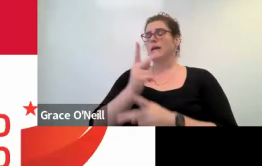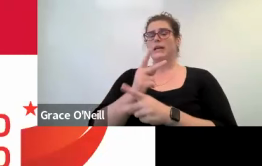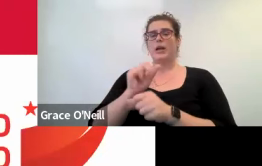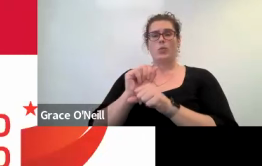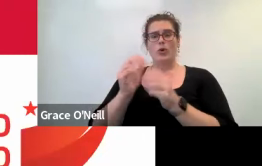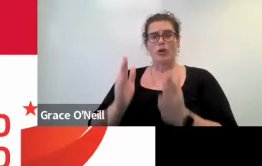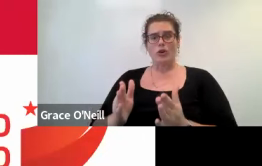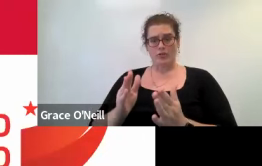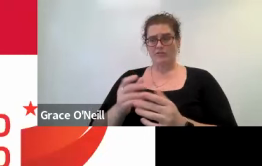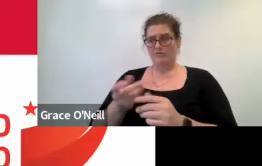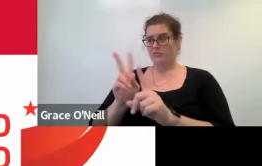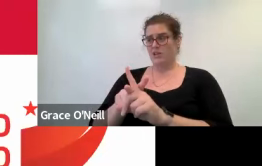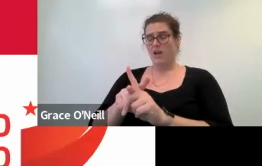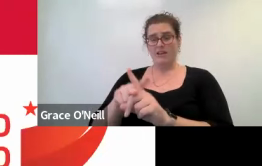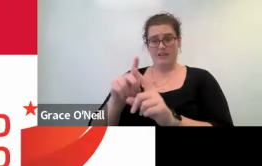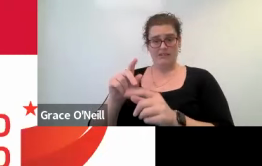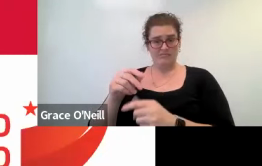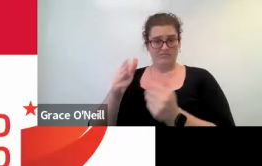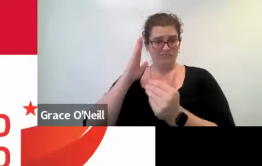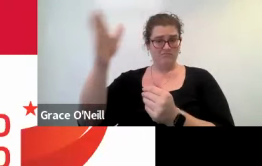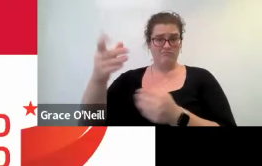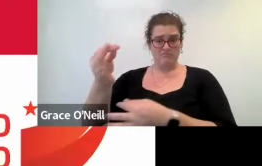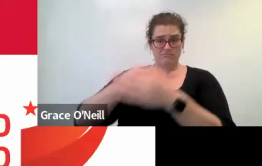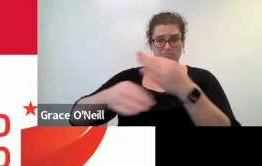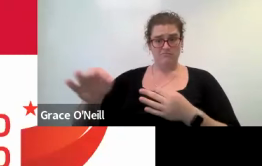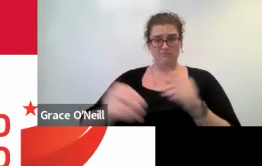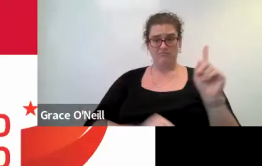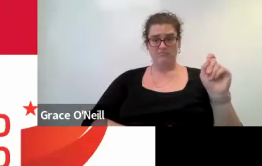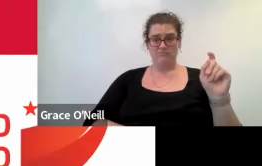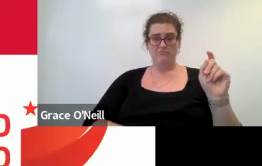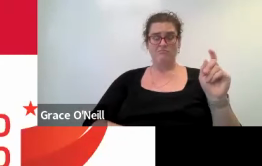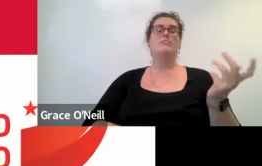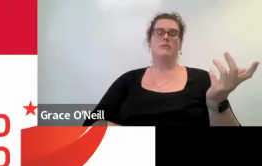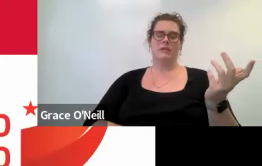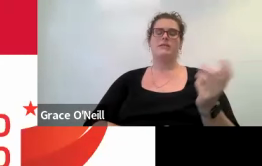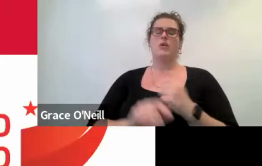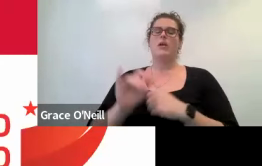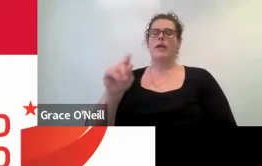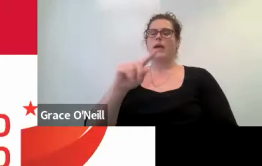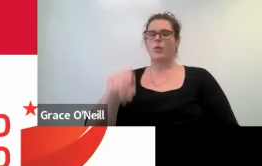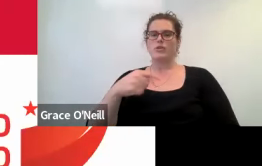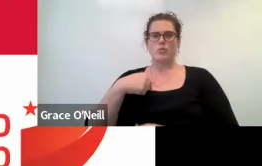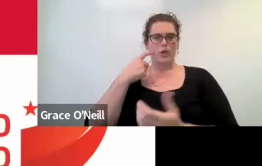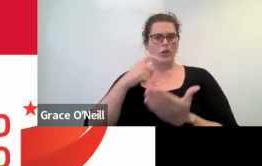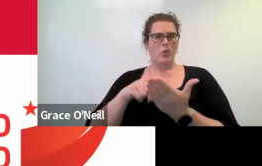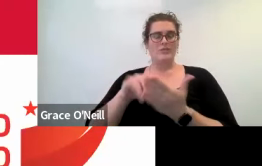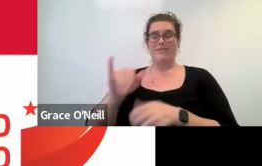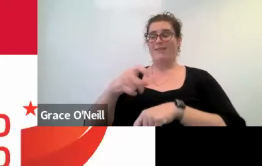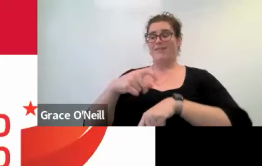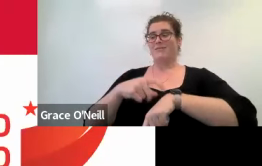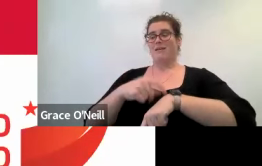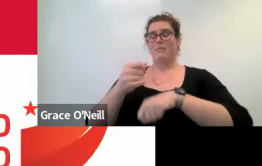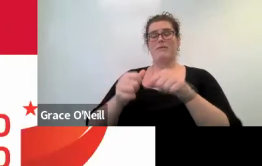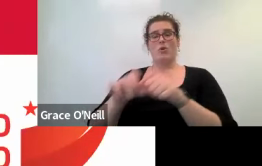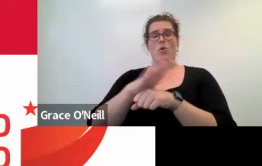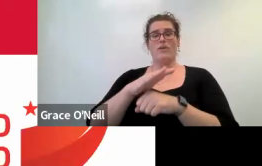due to COVID-19? And the impetus behind this question was that there was a high turnover rate at the time